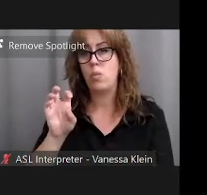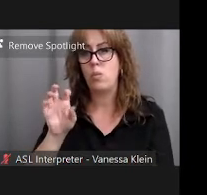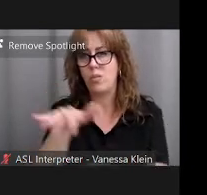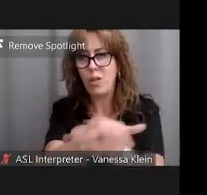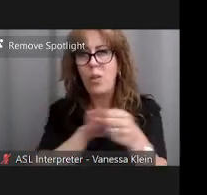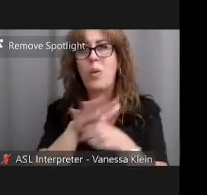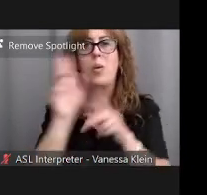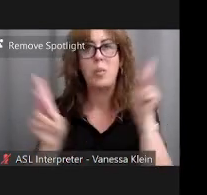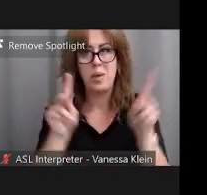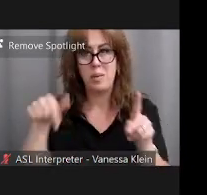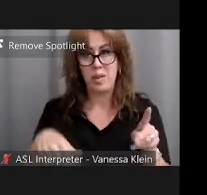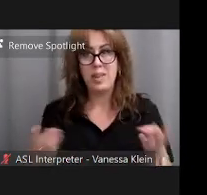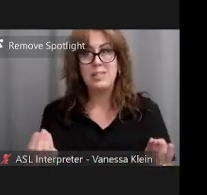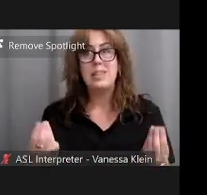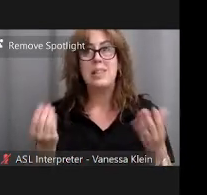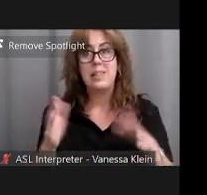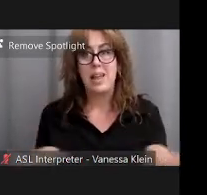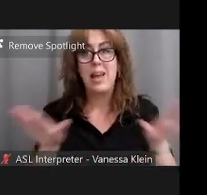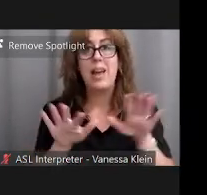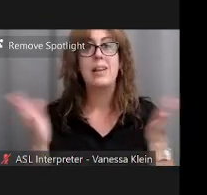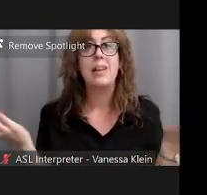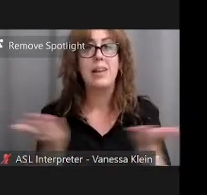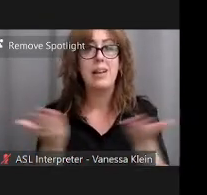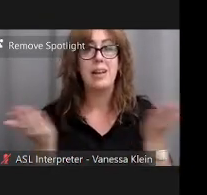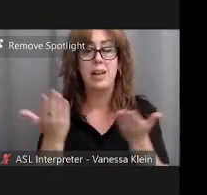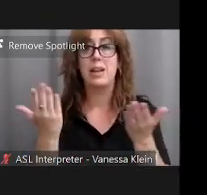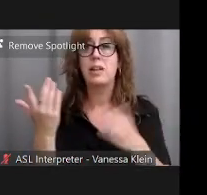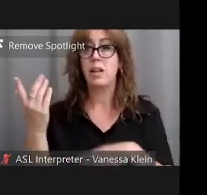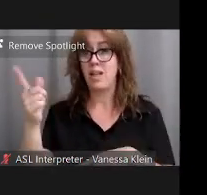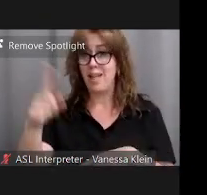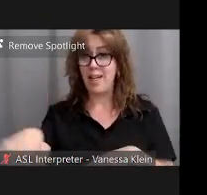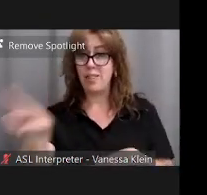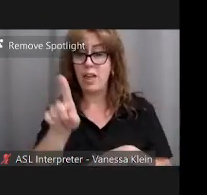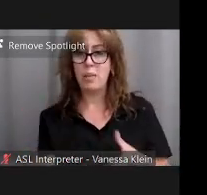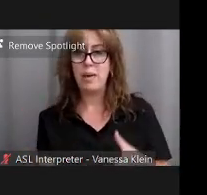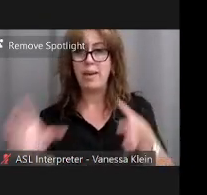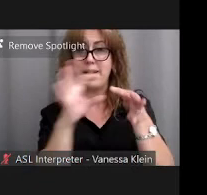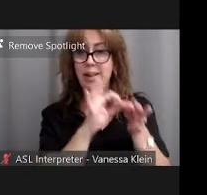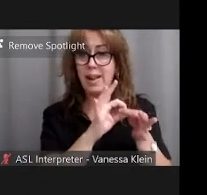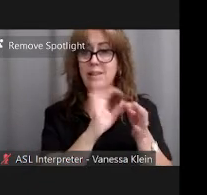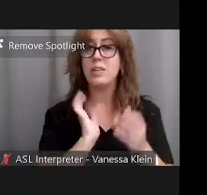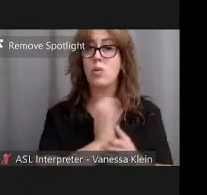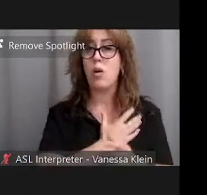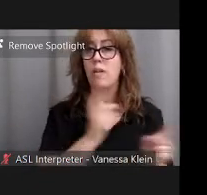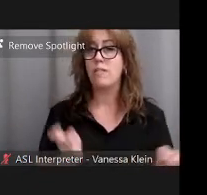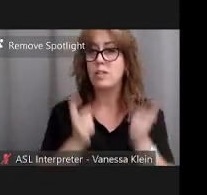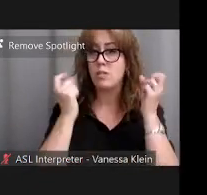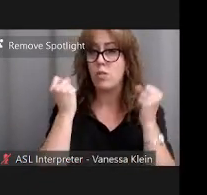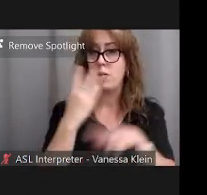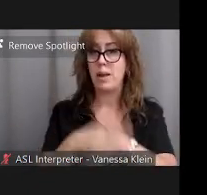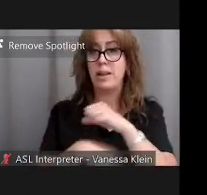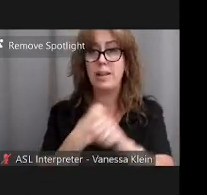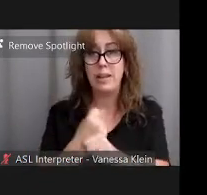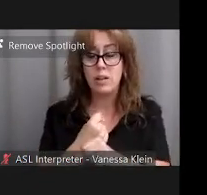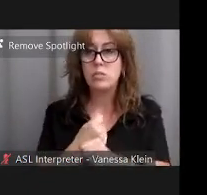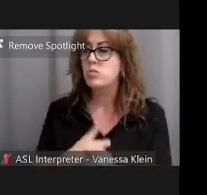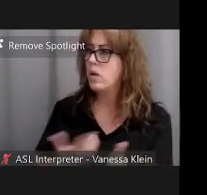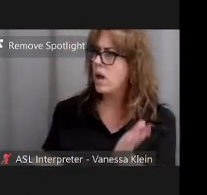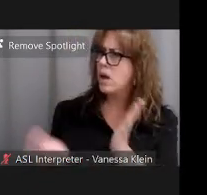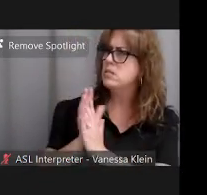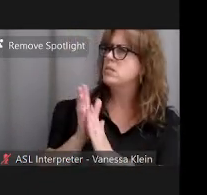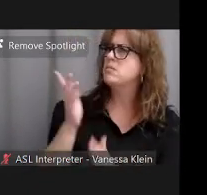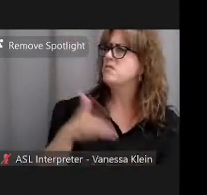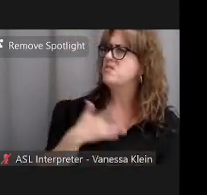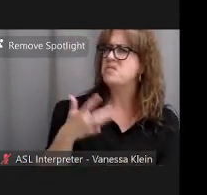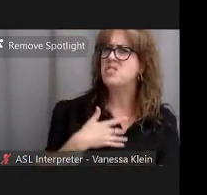who had a connection with our festival for a number of years. And we asked them what would be an